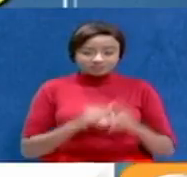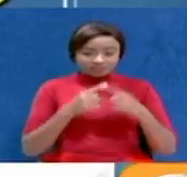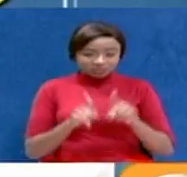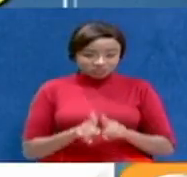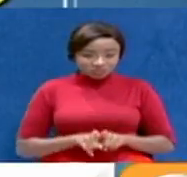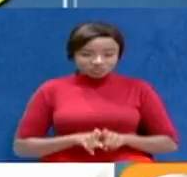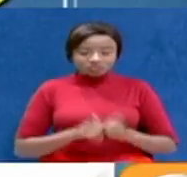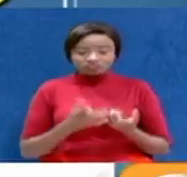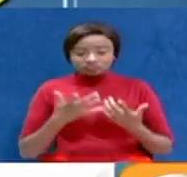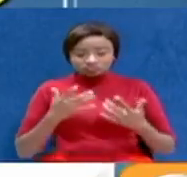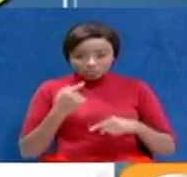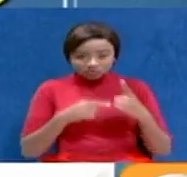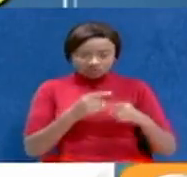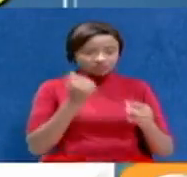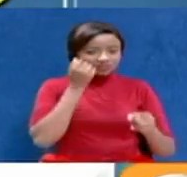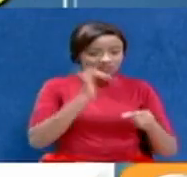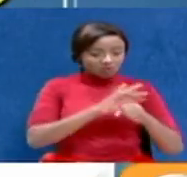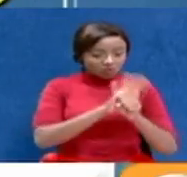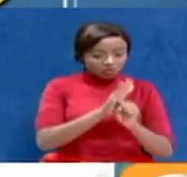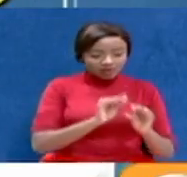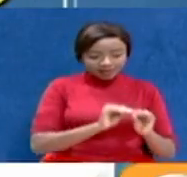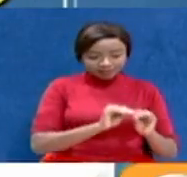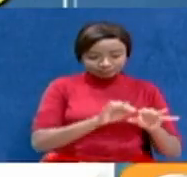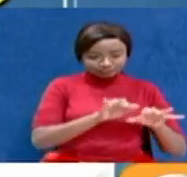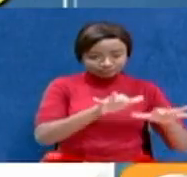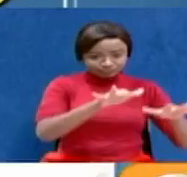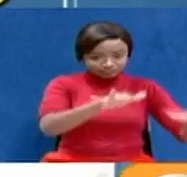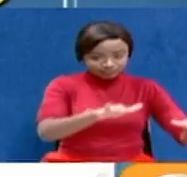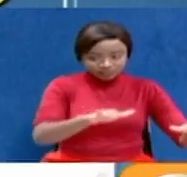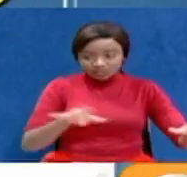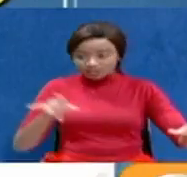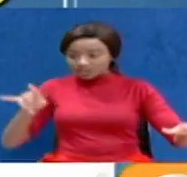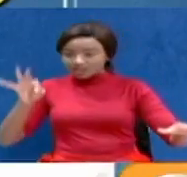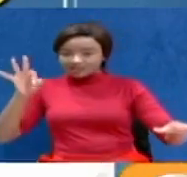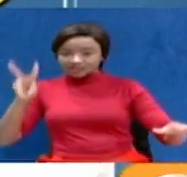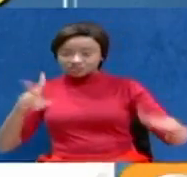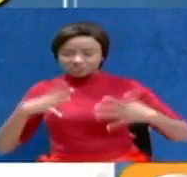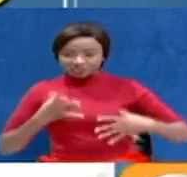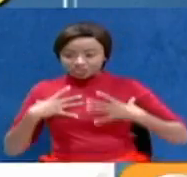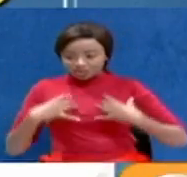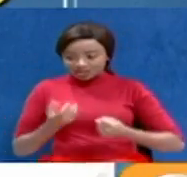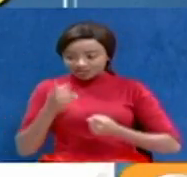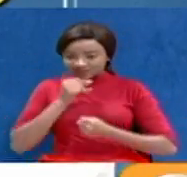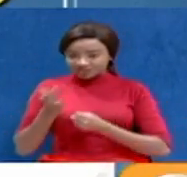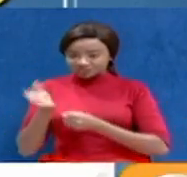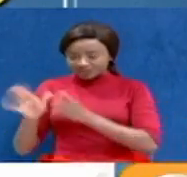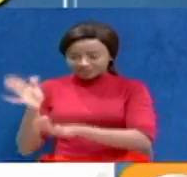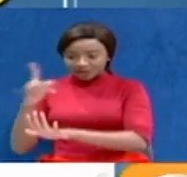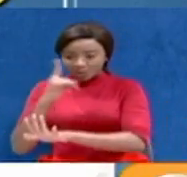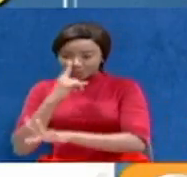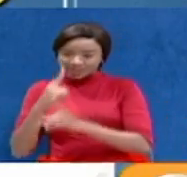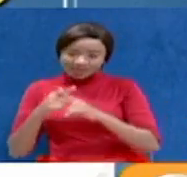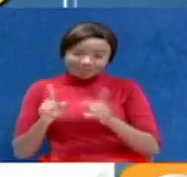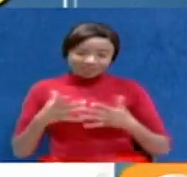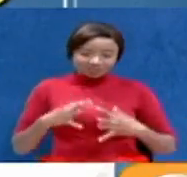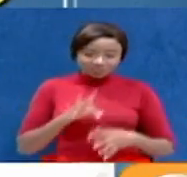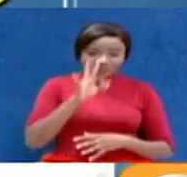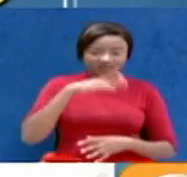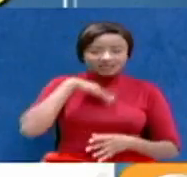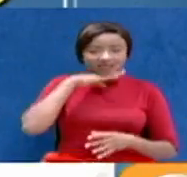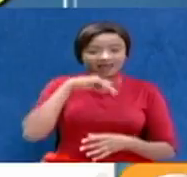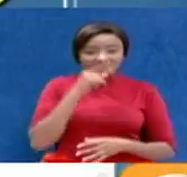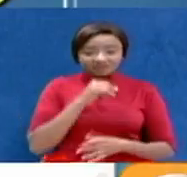of those infected increase, so does the number of those who have recovered, as 32 people were discharged today. Unfortunately, three more people